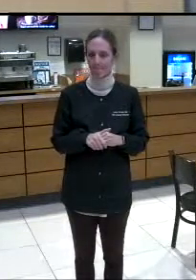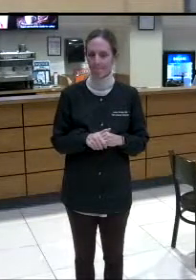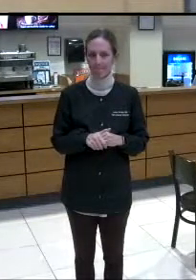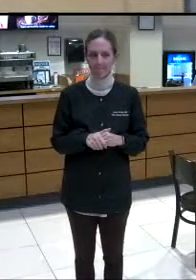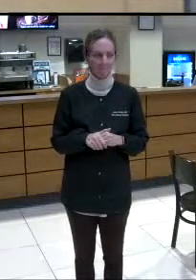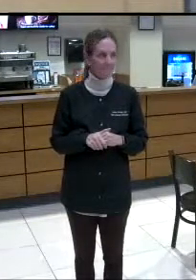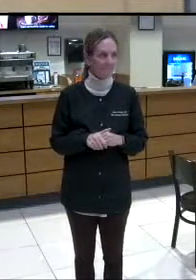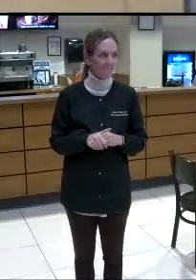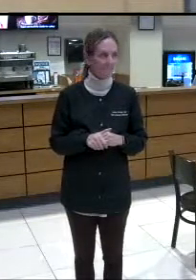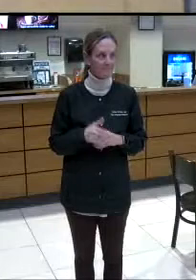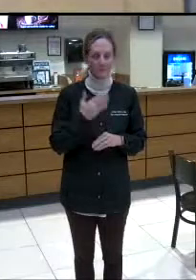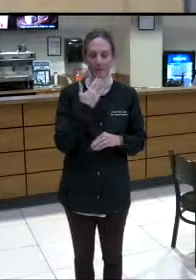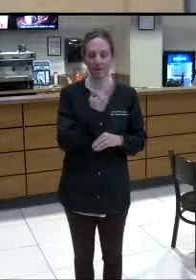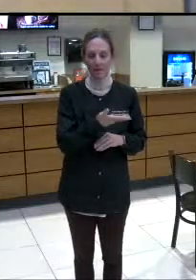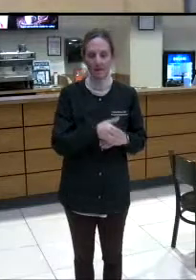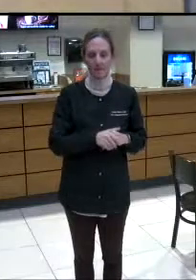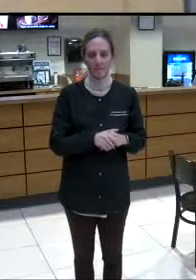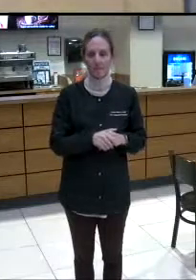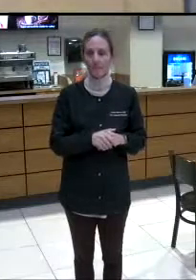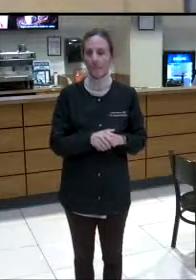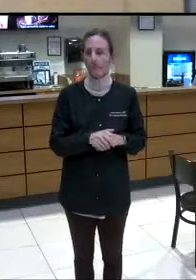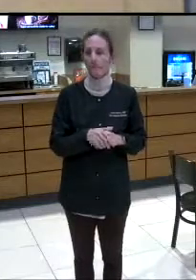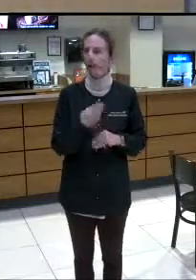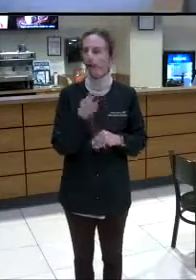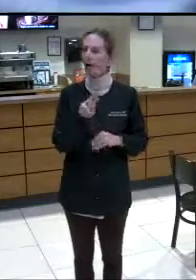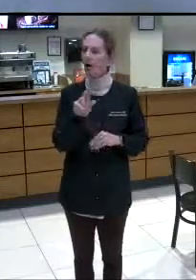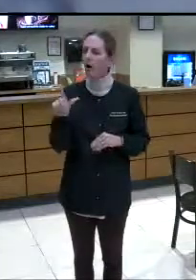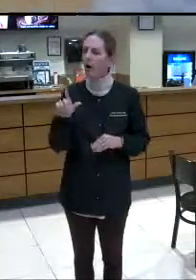I do Okay, have thank a you, Dr. Yeager. just Miss a Miss Hall? question.